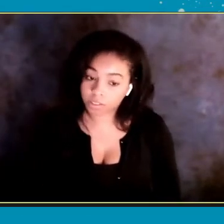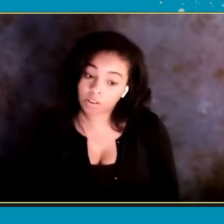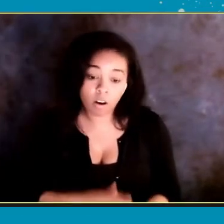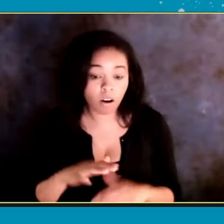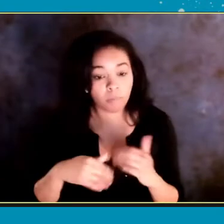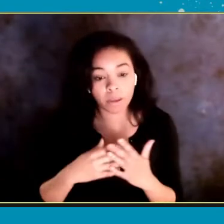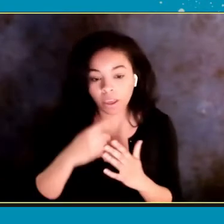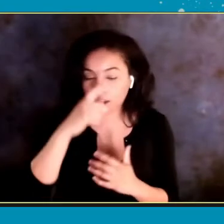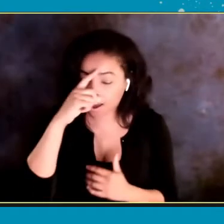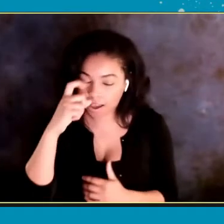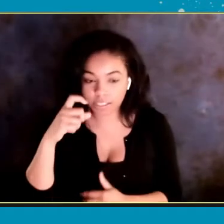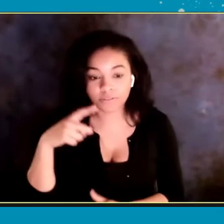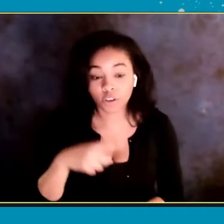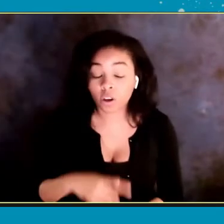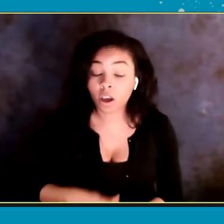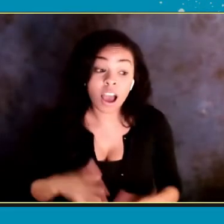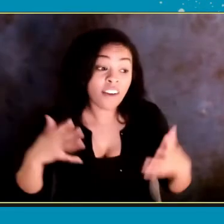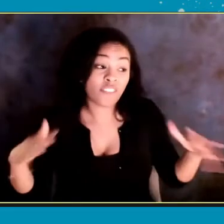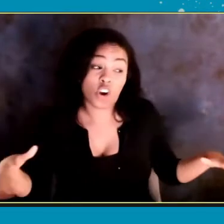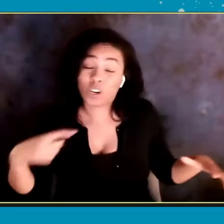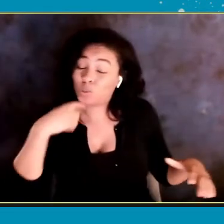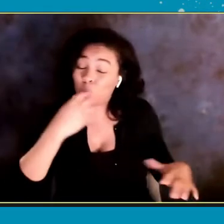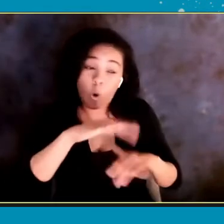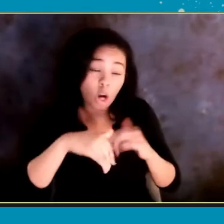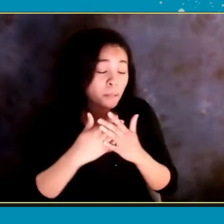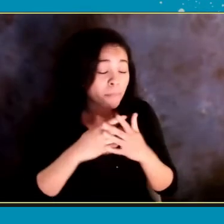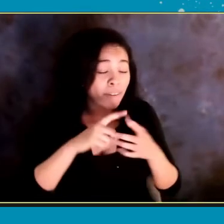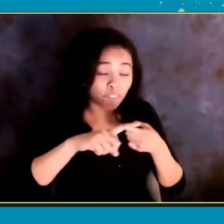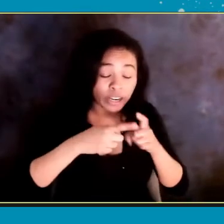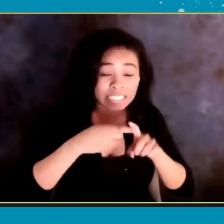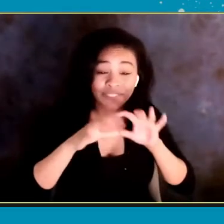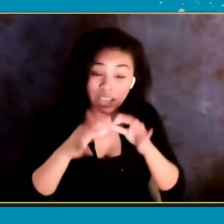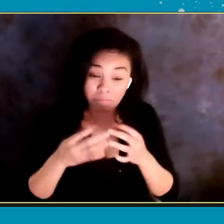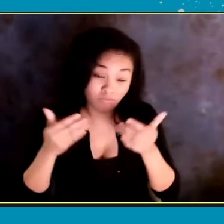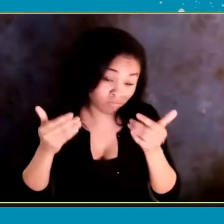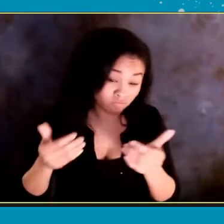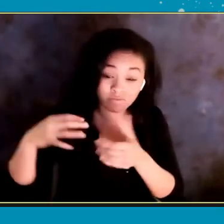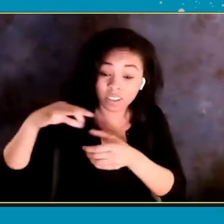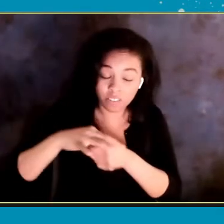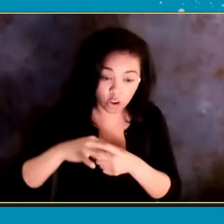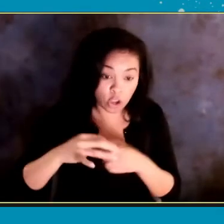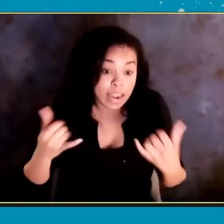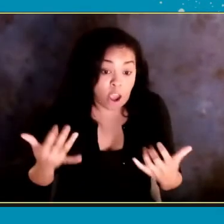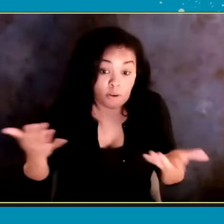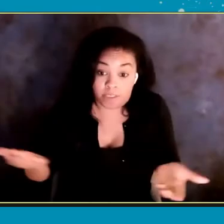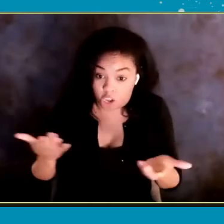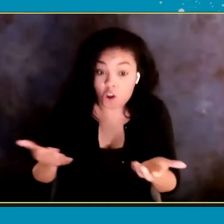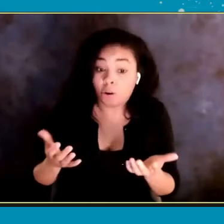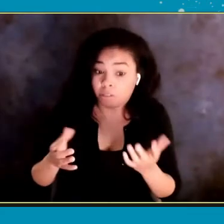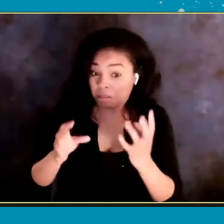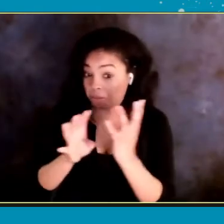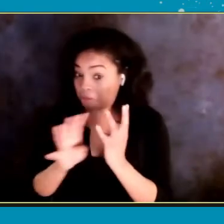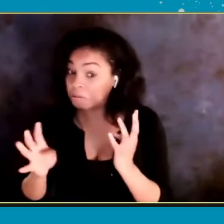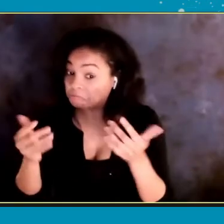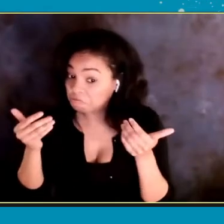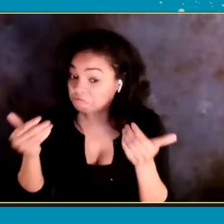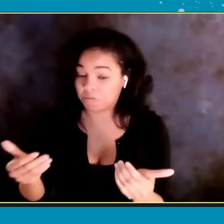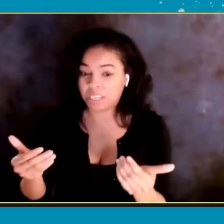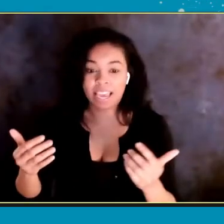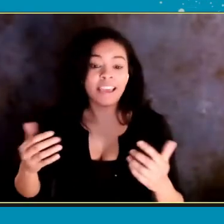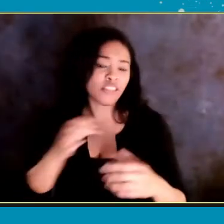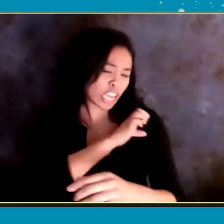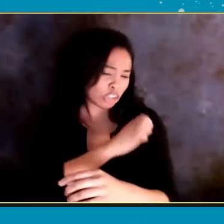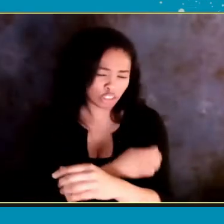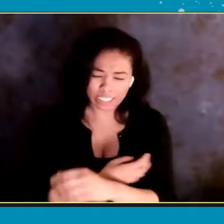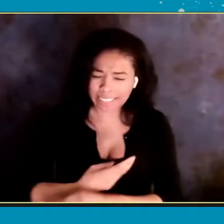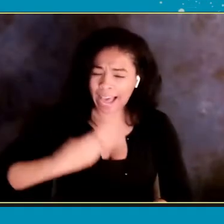all I've already told all my friends and family to vote, and now I'm out here making sure that the people in line to do what they do. Their energy is high, their spirits is lifted so that we can get